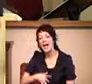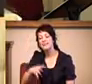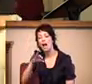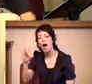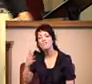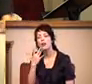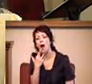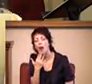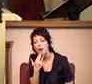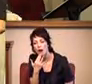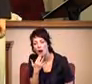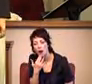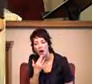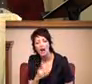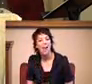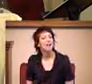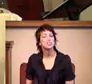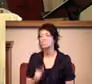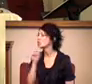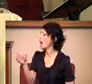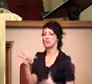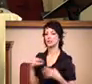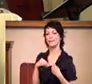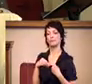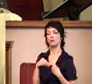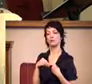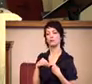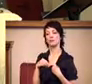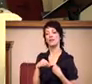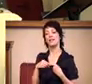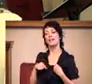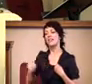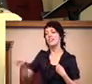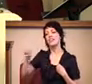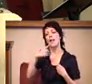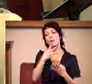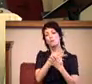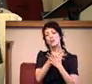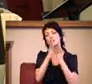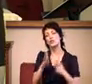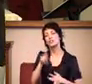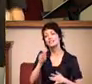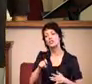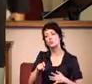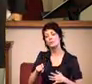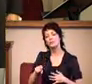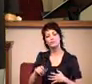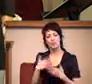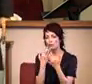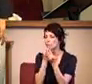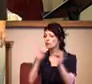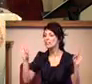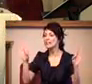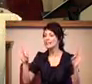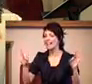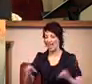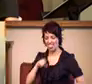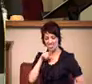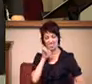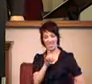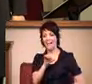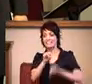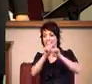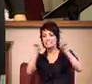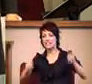There are prisoners that need to be set free and a prison system that needs to be overhauled. There needs to be a look